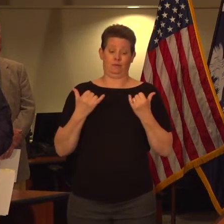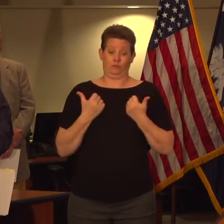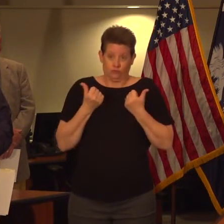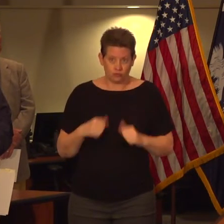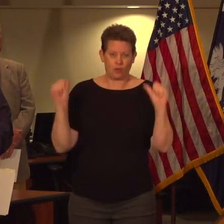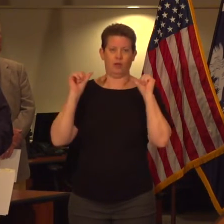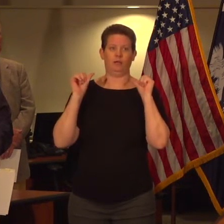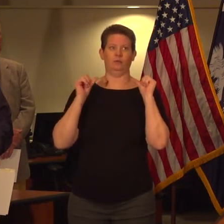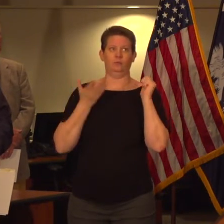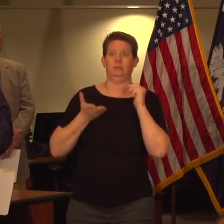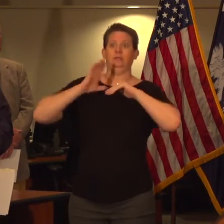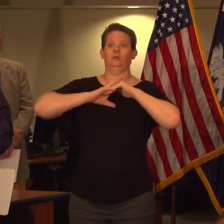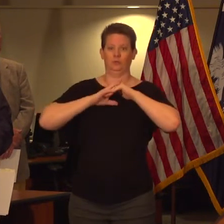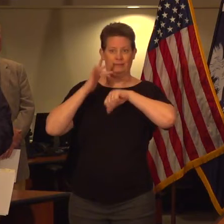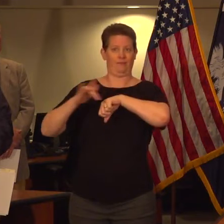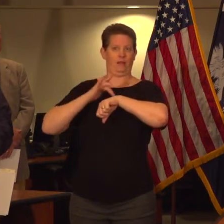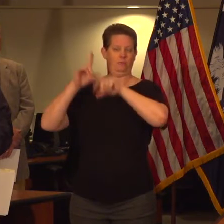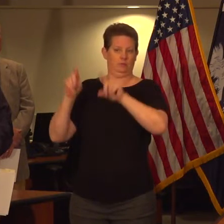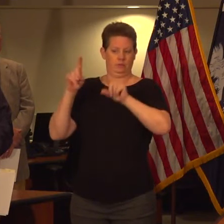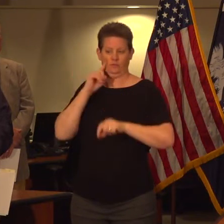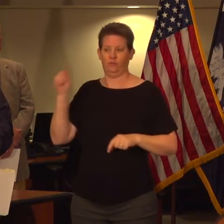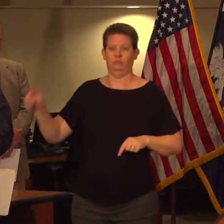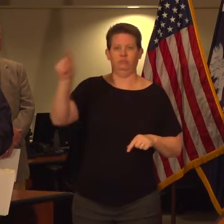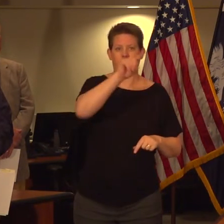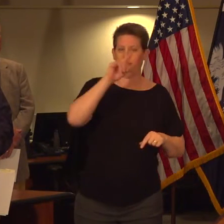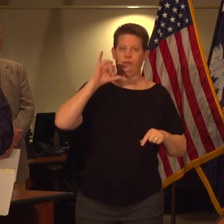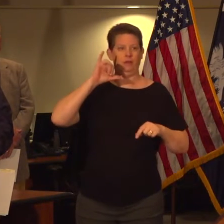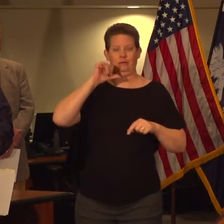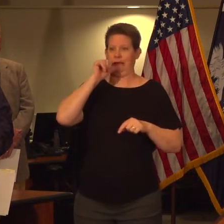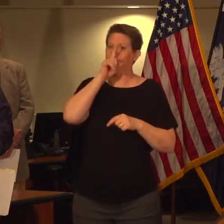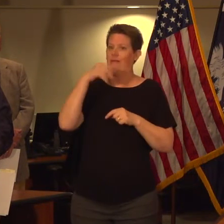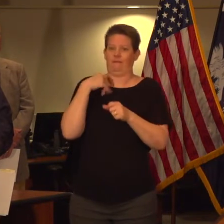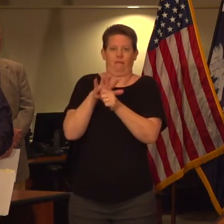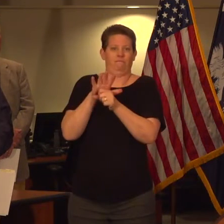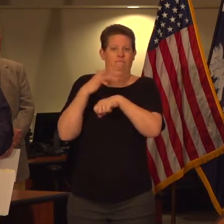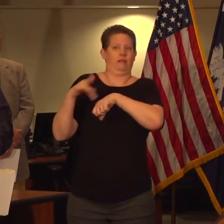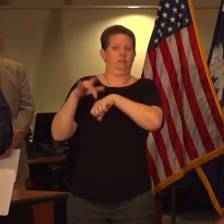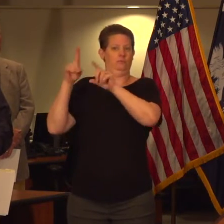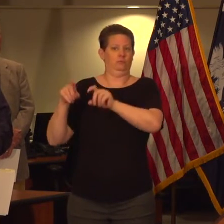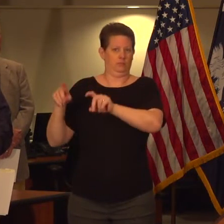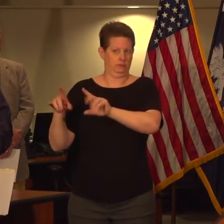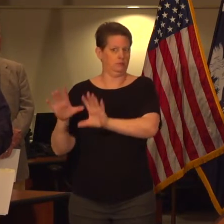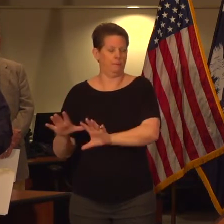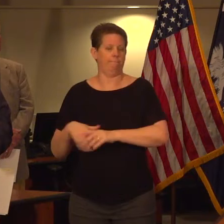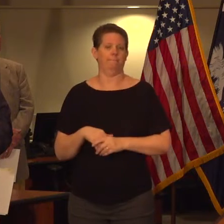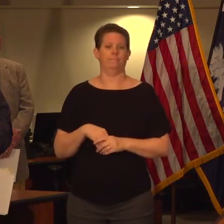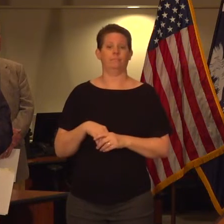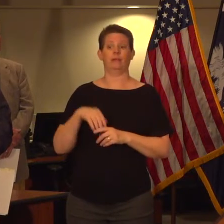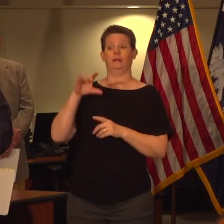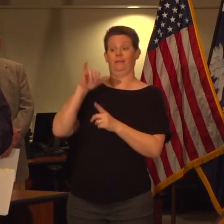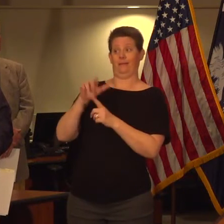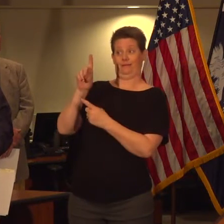to increase testing in communities that have not had ample access to testing. And it is the data that once we get that